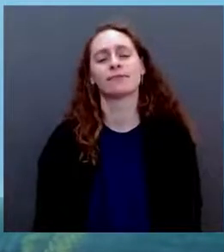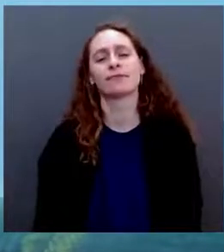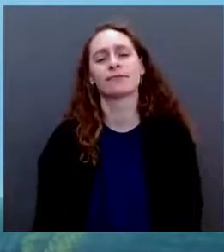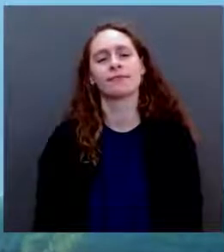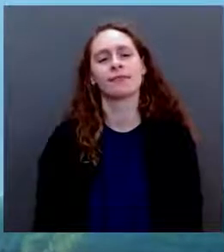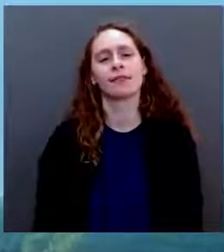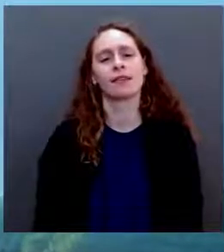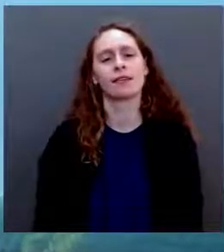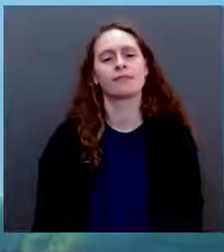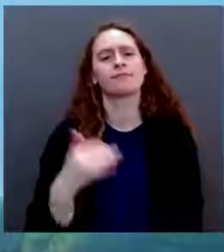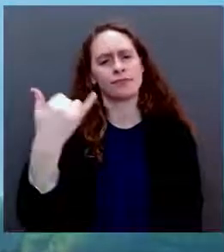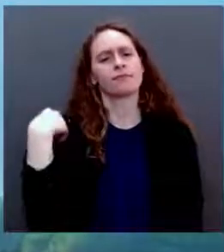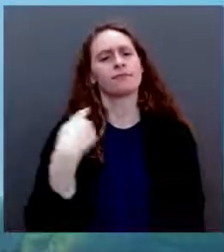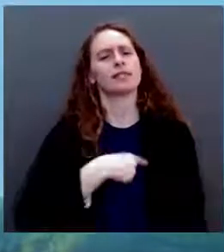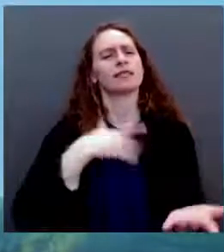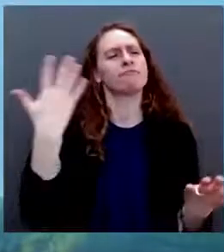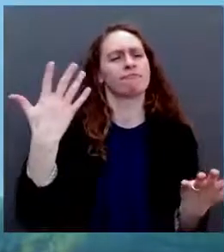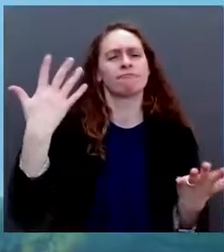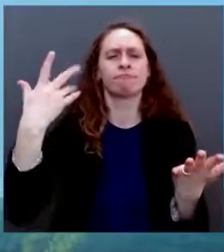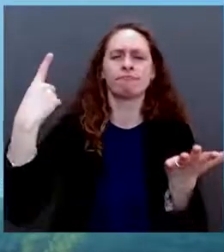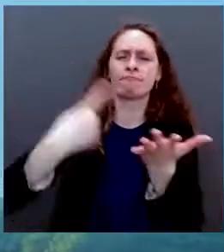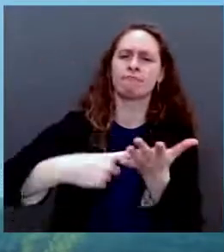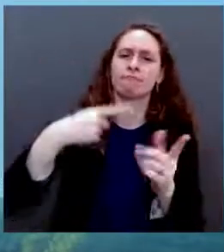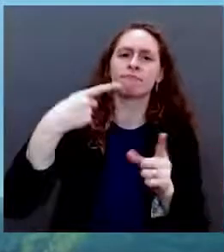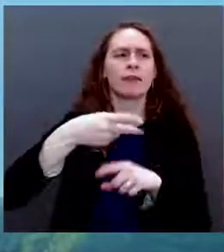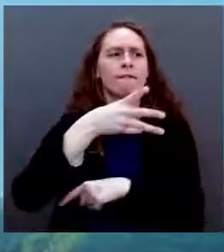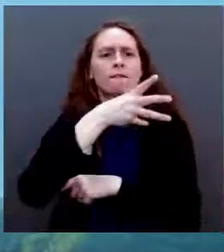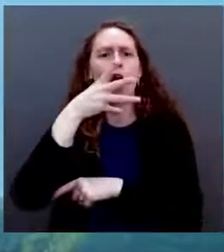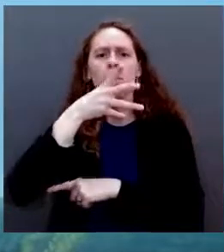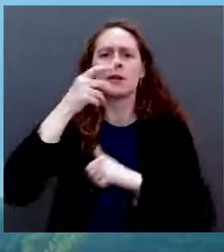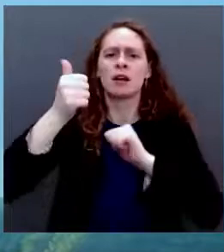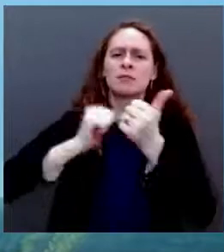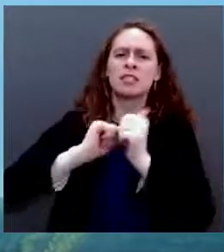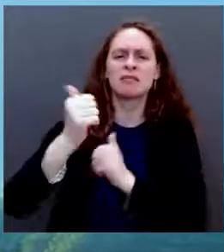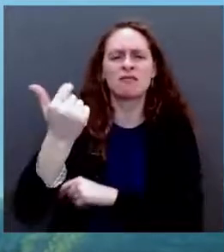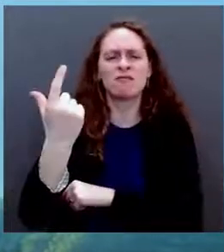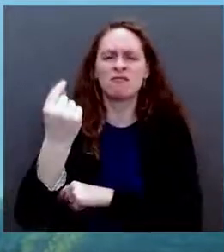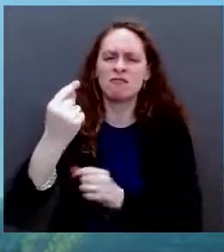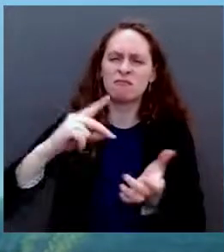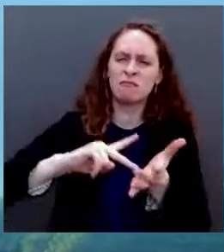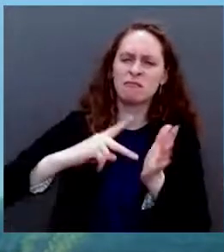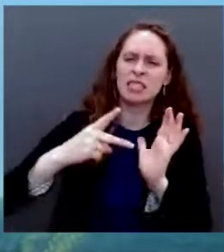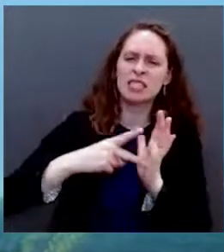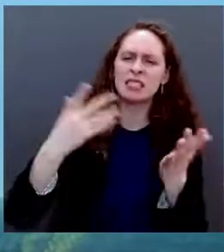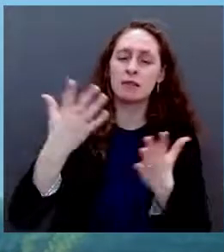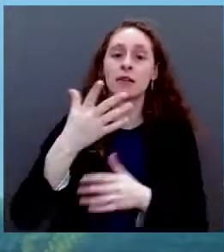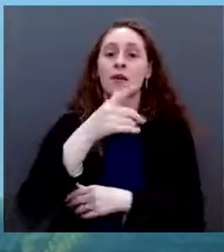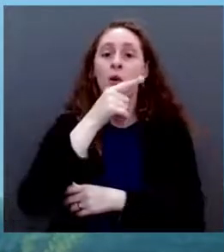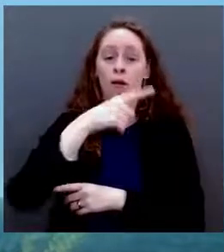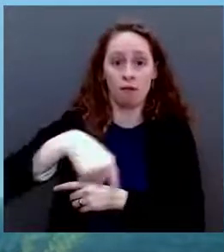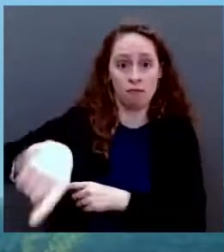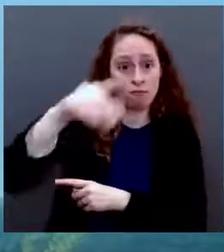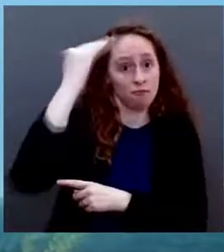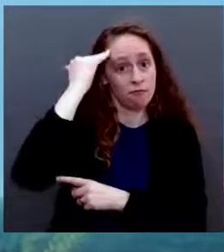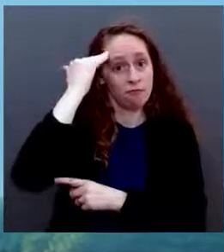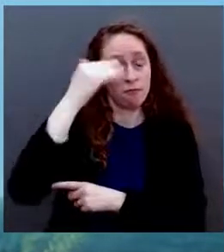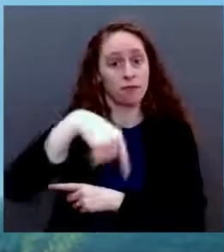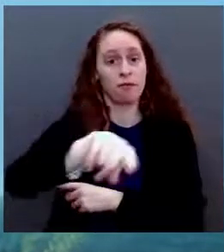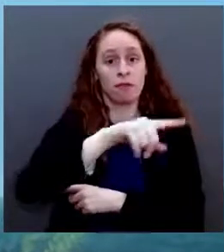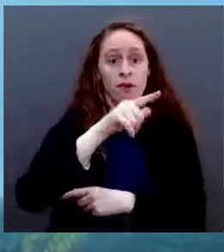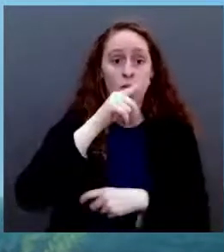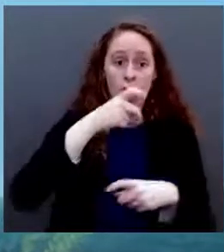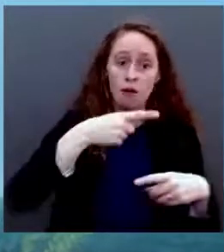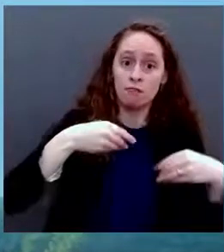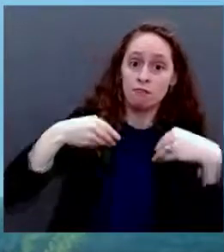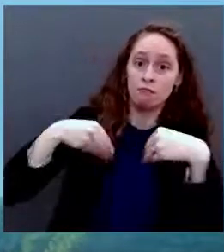or a rancher will be paid a fair and competitive price for their goods and labor. When we talk about